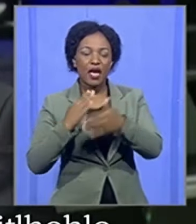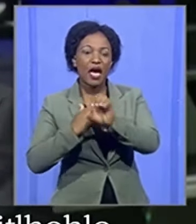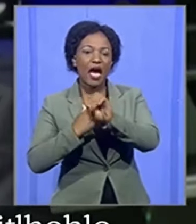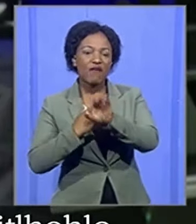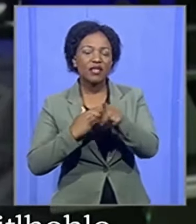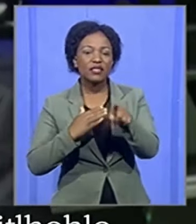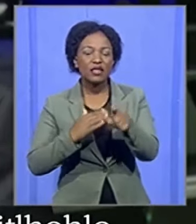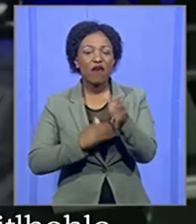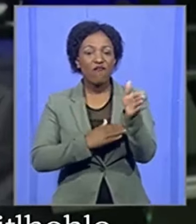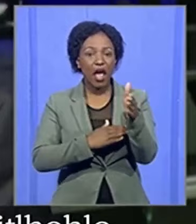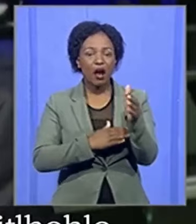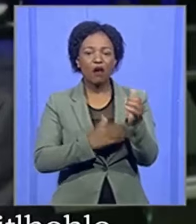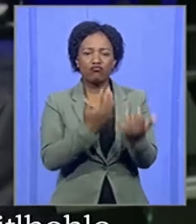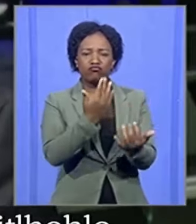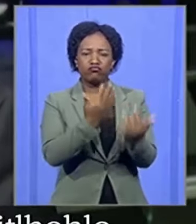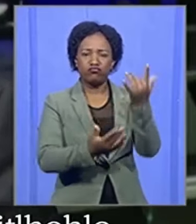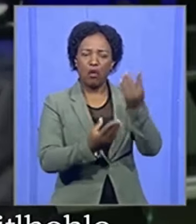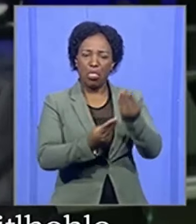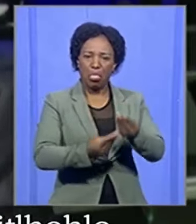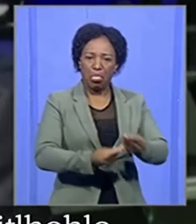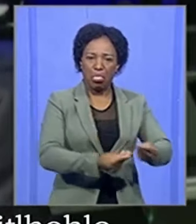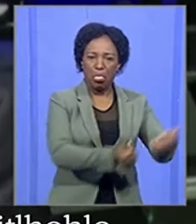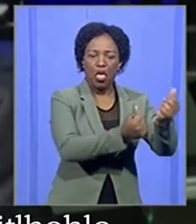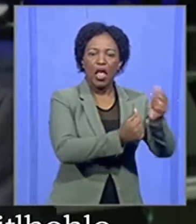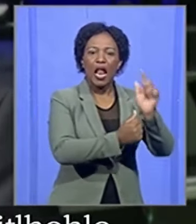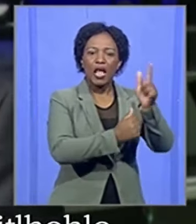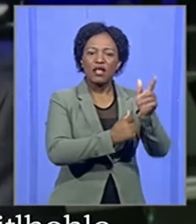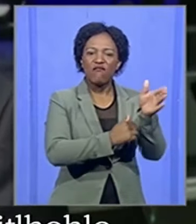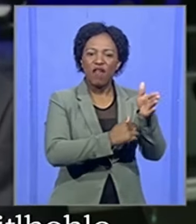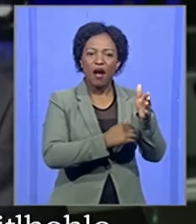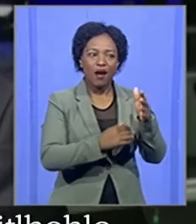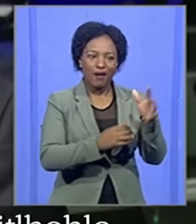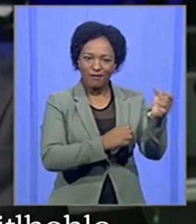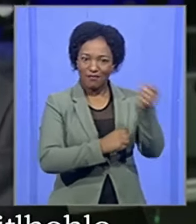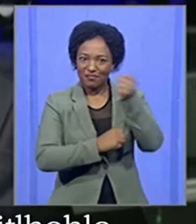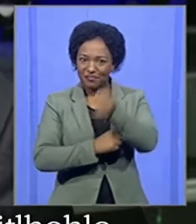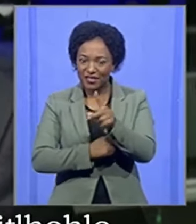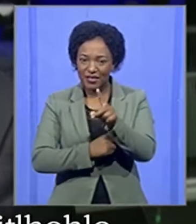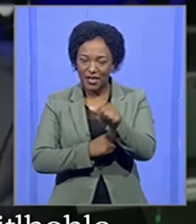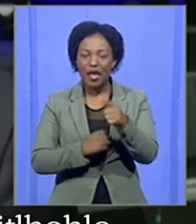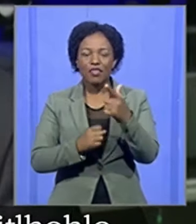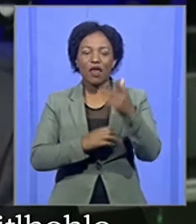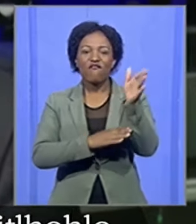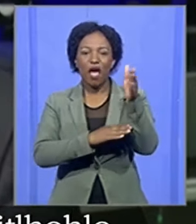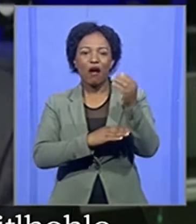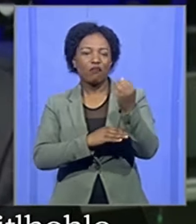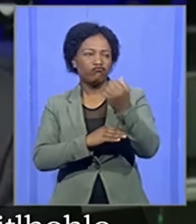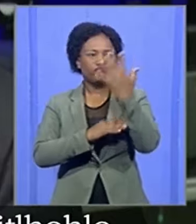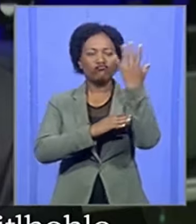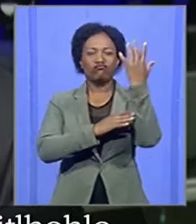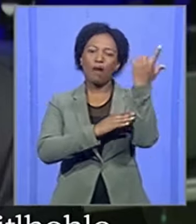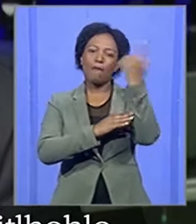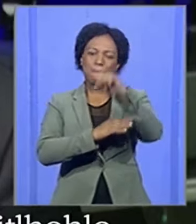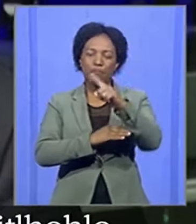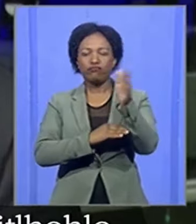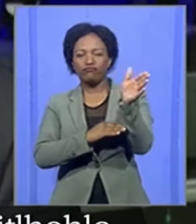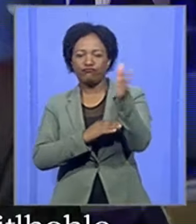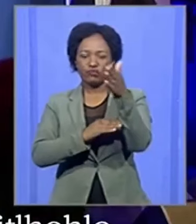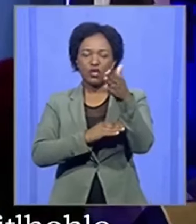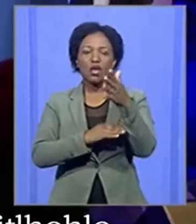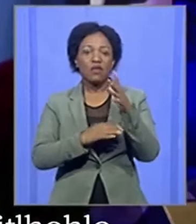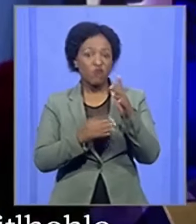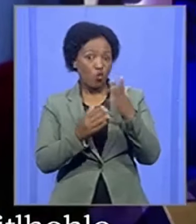is restored to its full glory, giving people the call to action in this election. If you want to rescue the country, you've got to vote